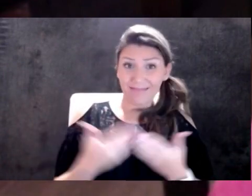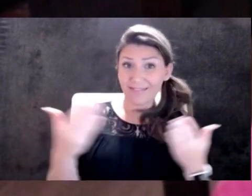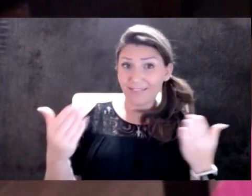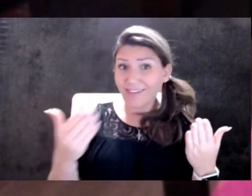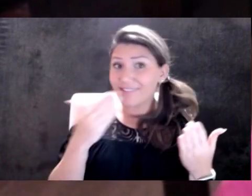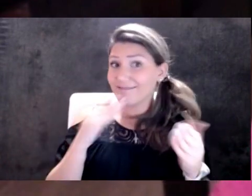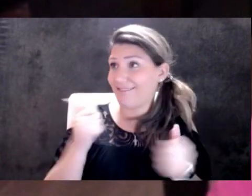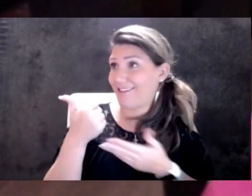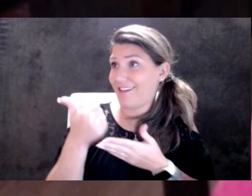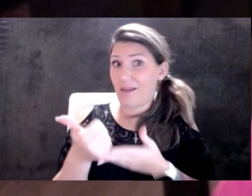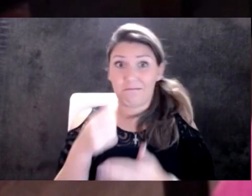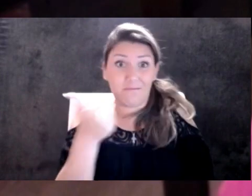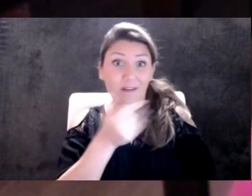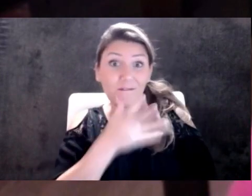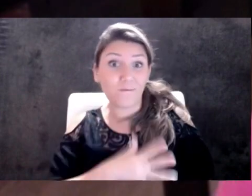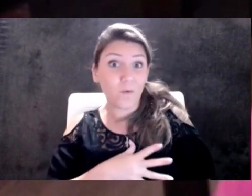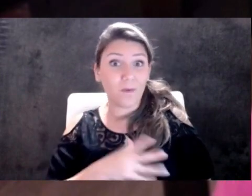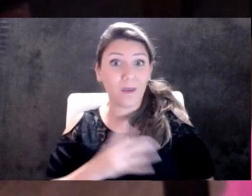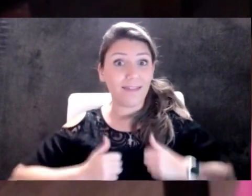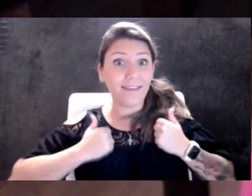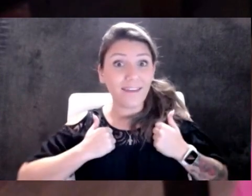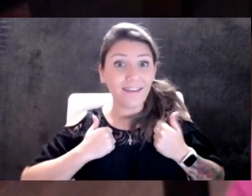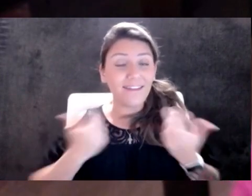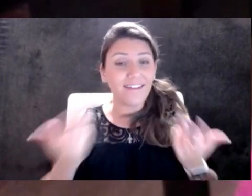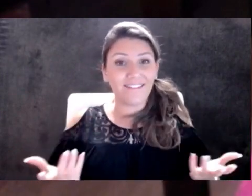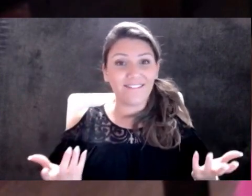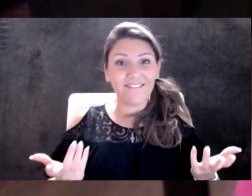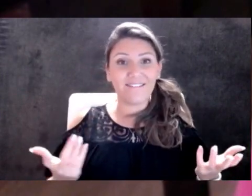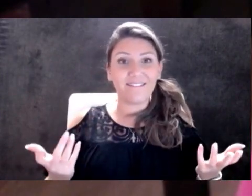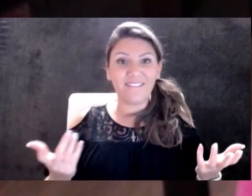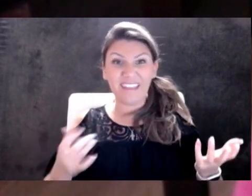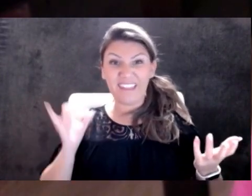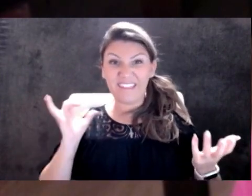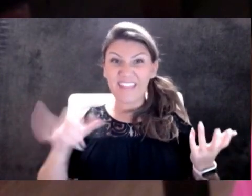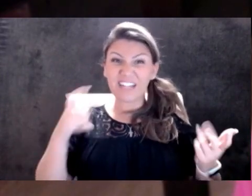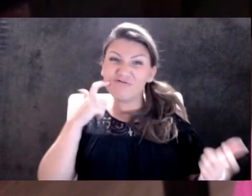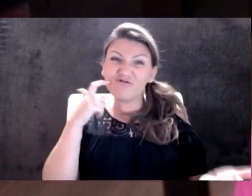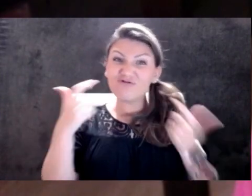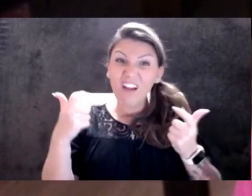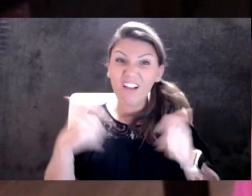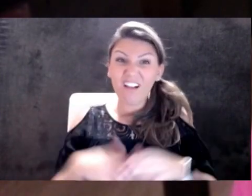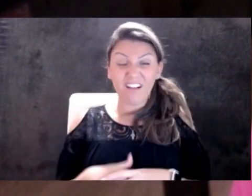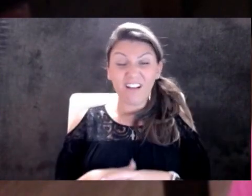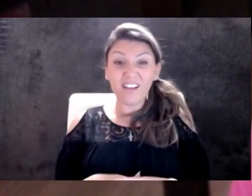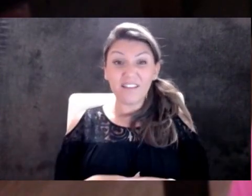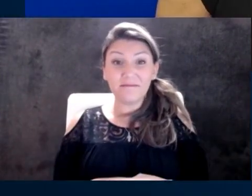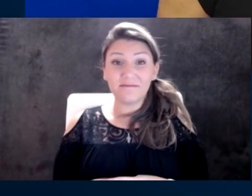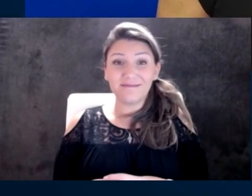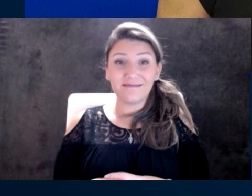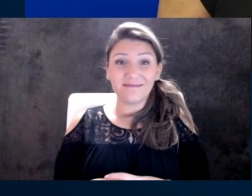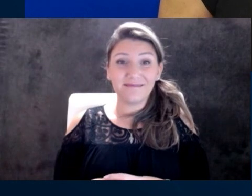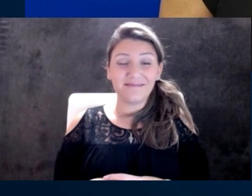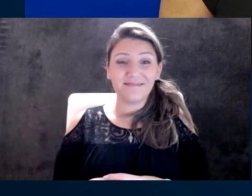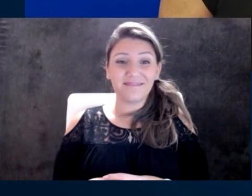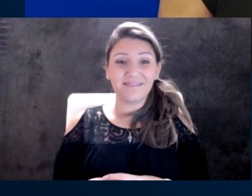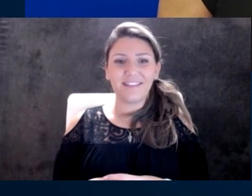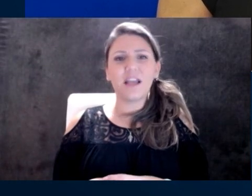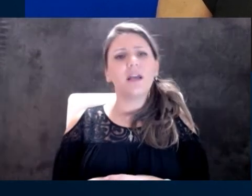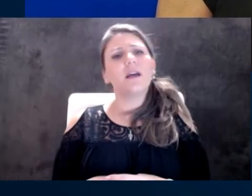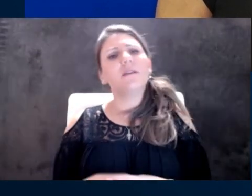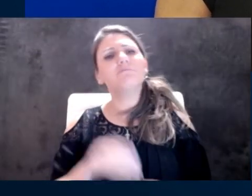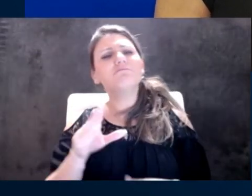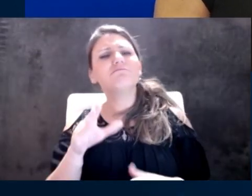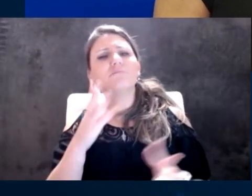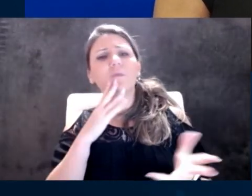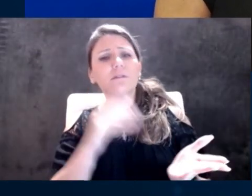another lady live. That's huge. And Vanessa, what are doctors telling you